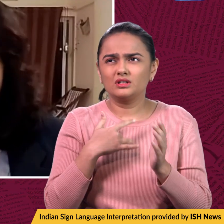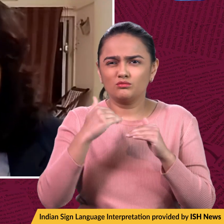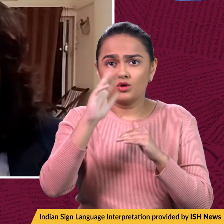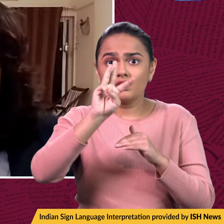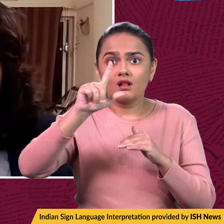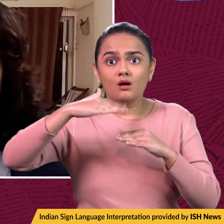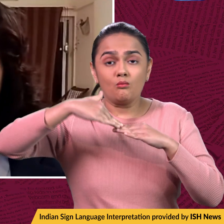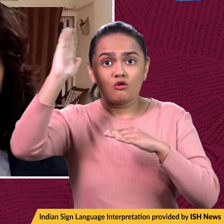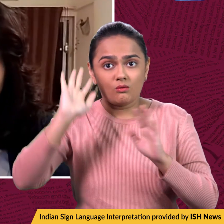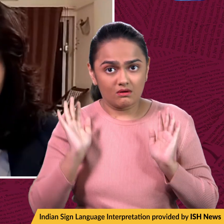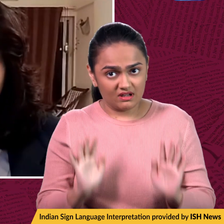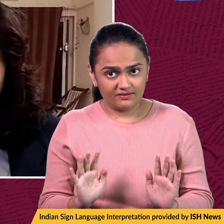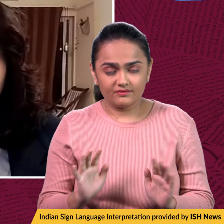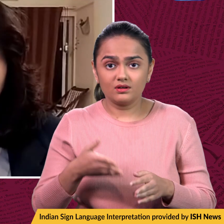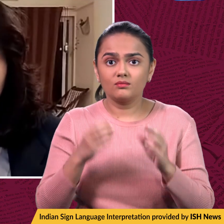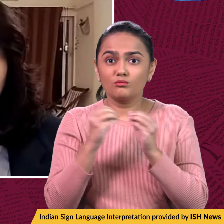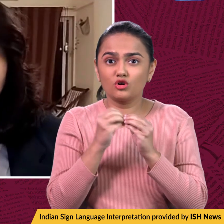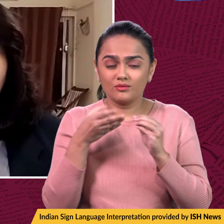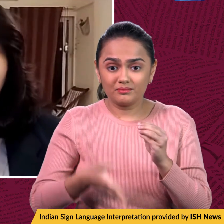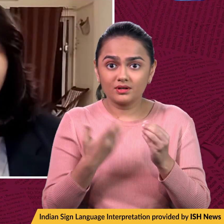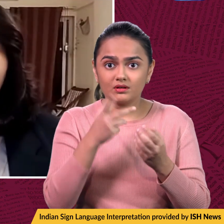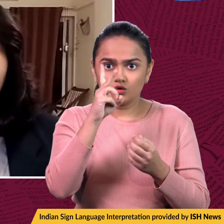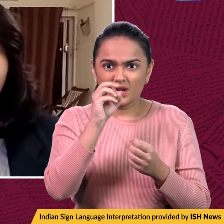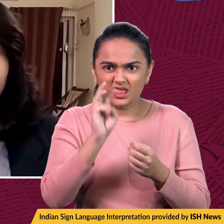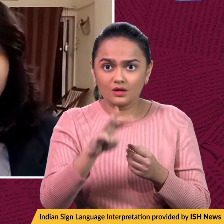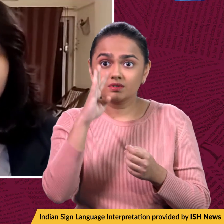3 lakh. Now, Mumbai has reported